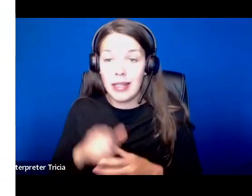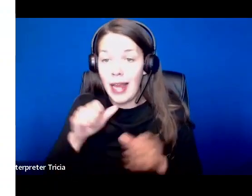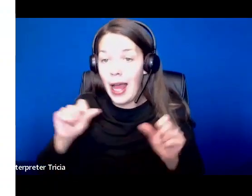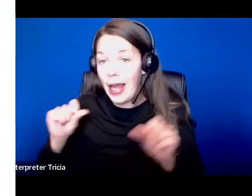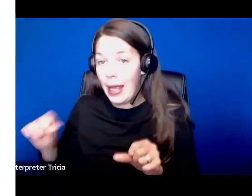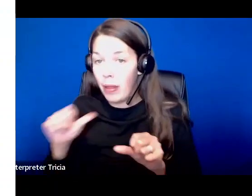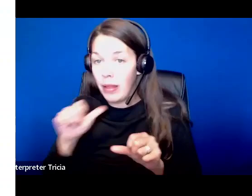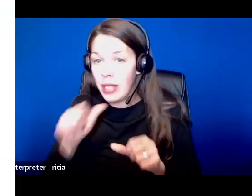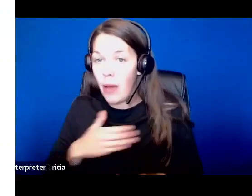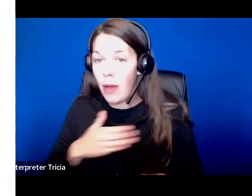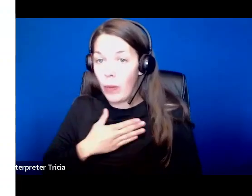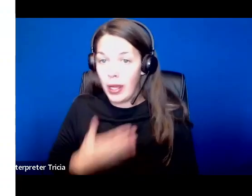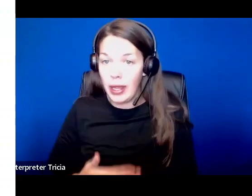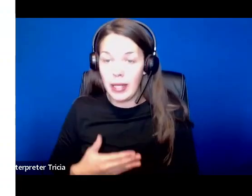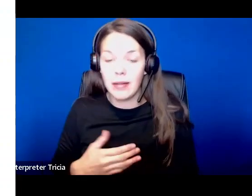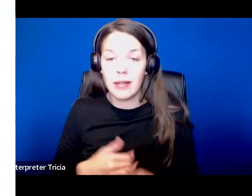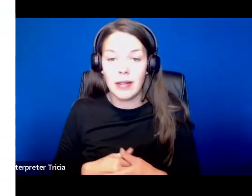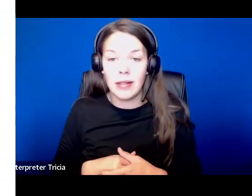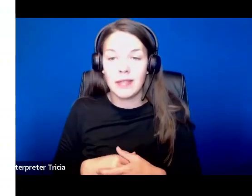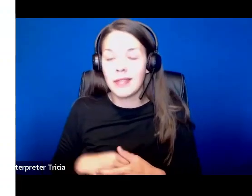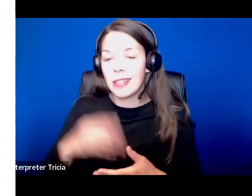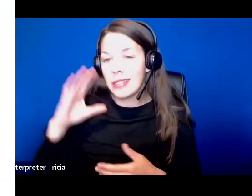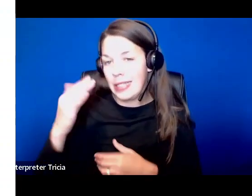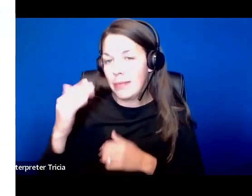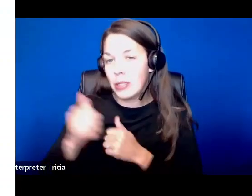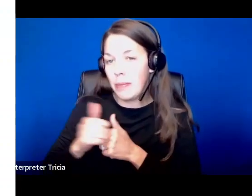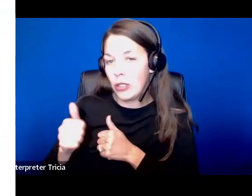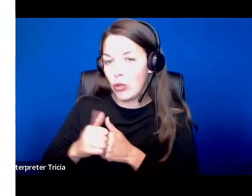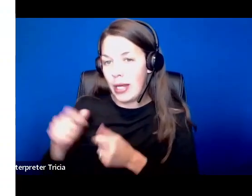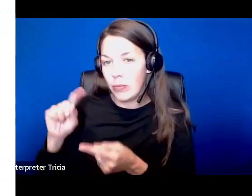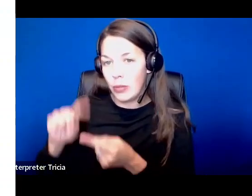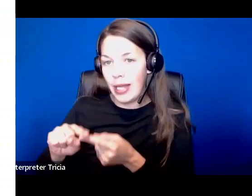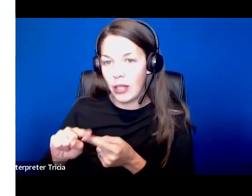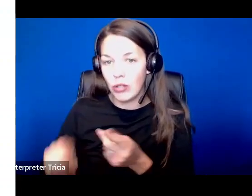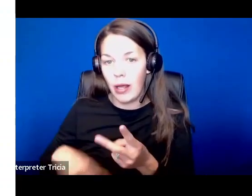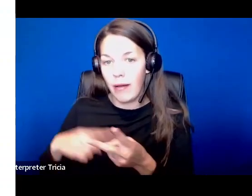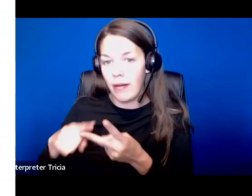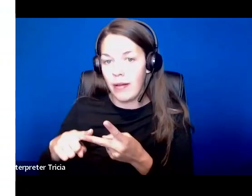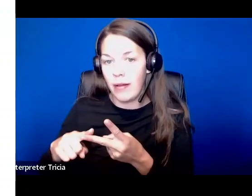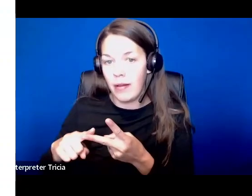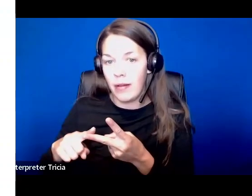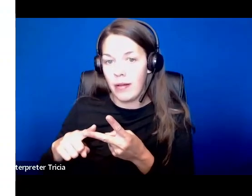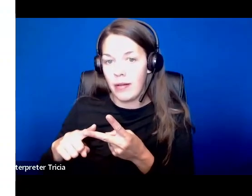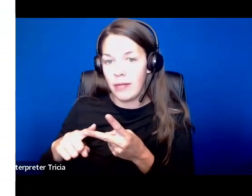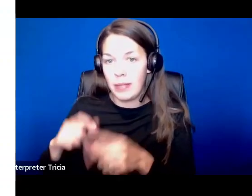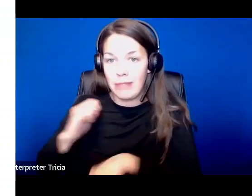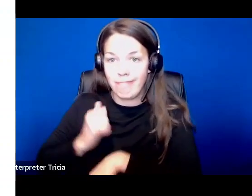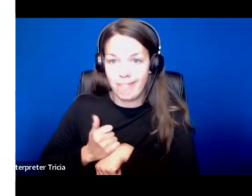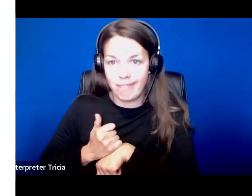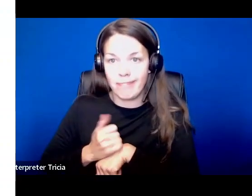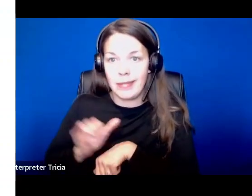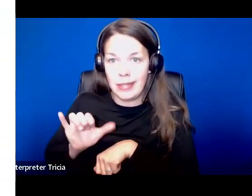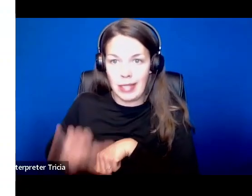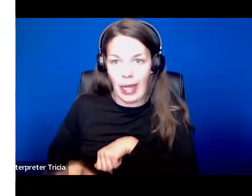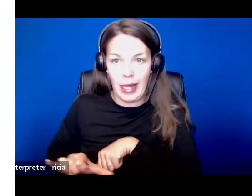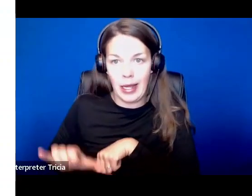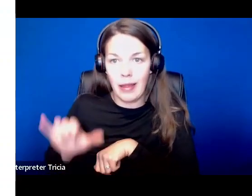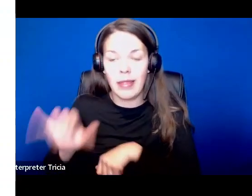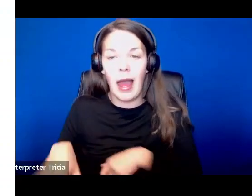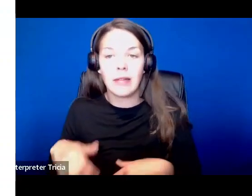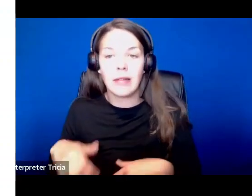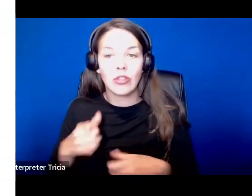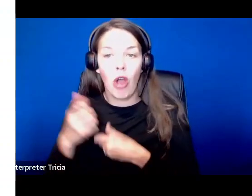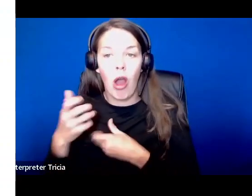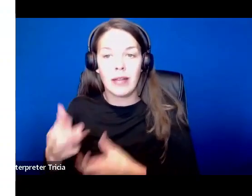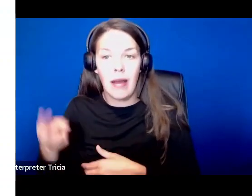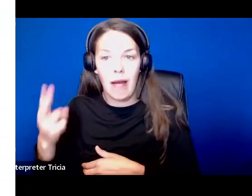willing. It seems to be transportation and being fixed, I think is the cause of the